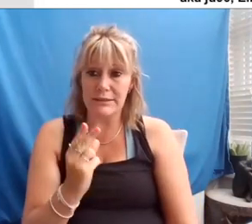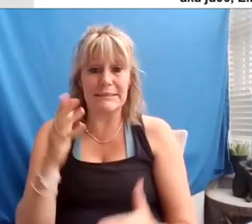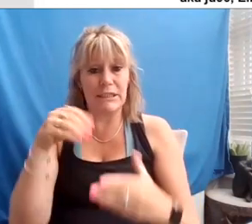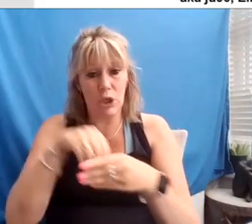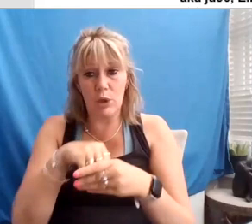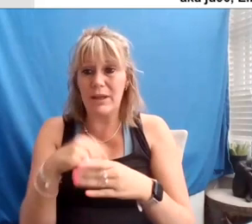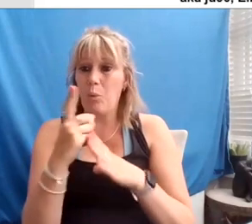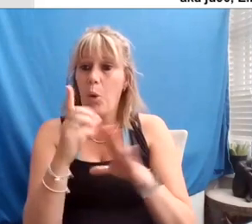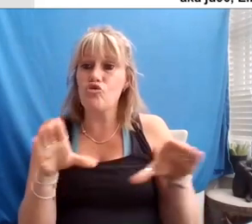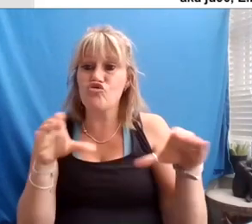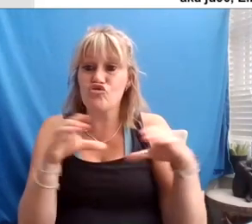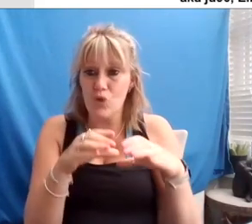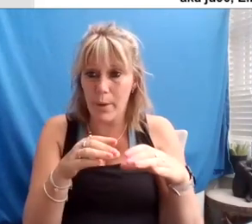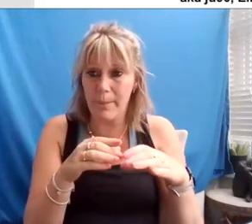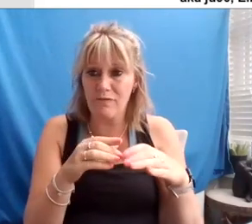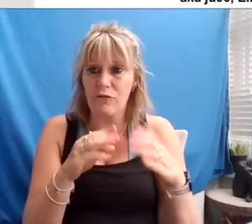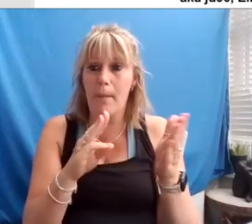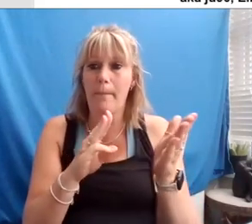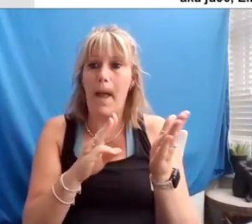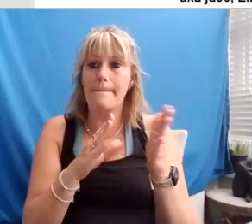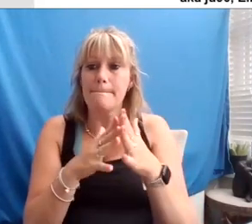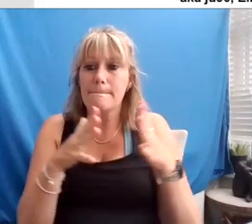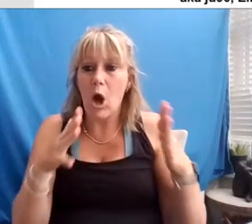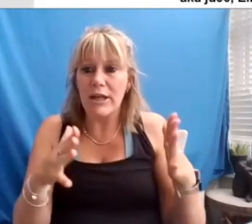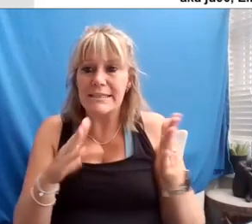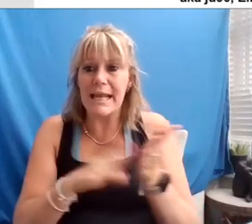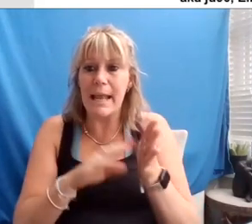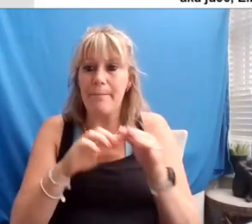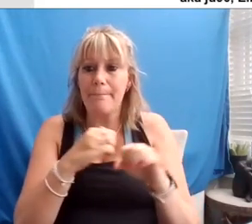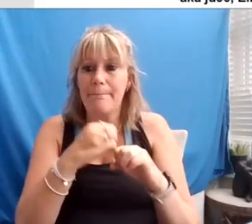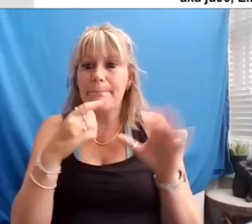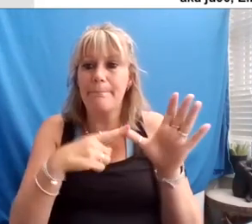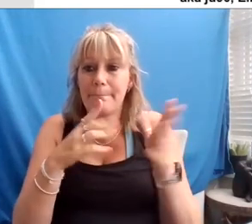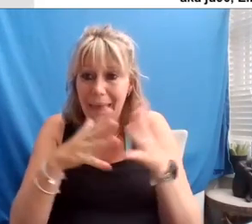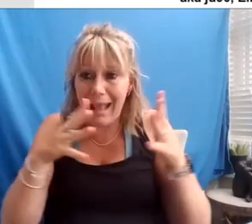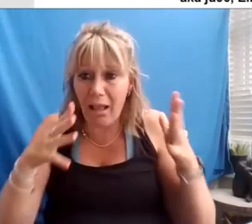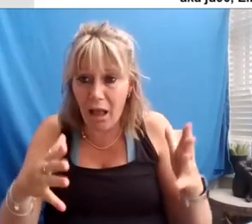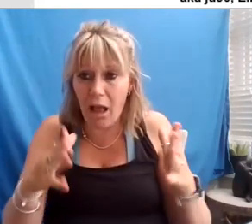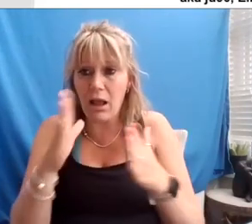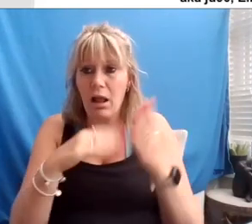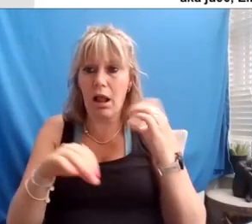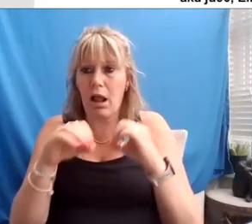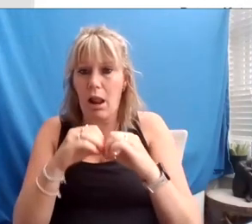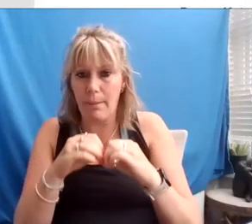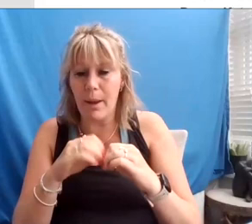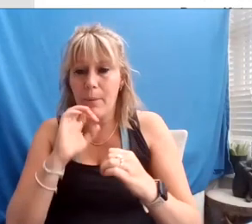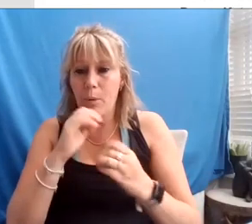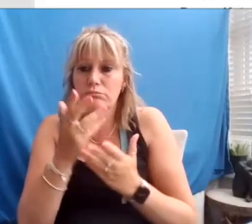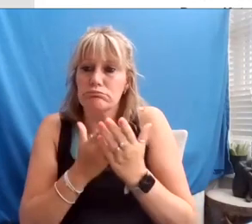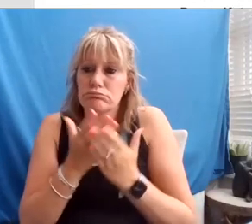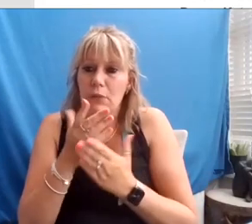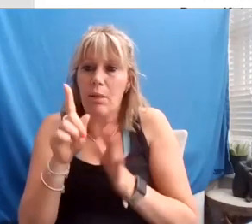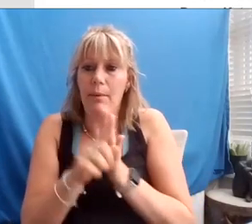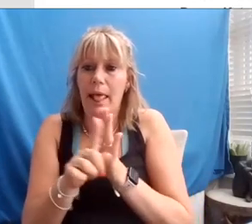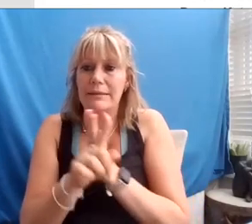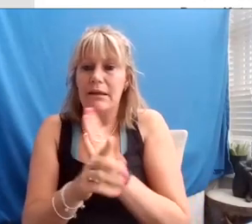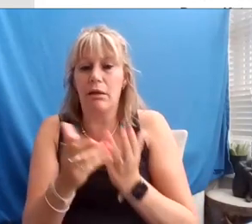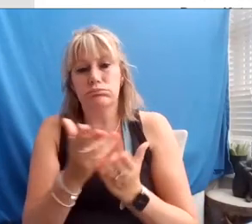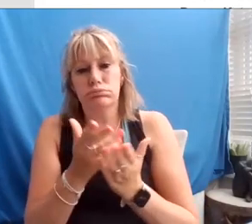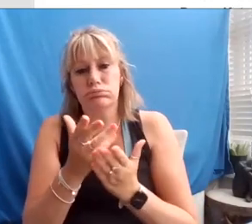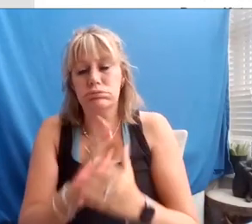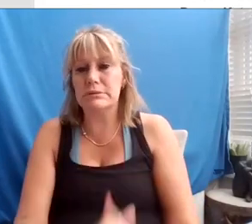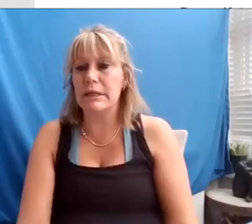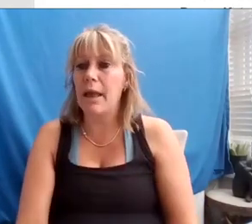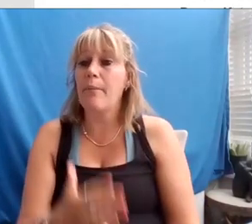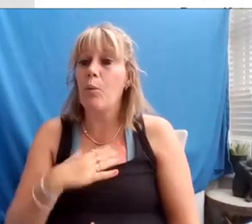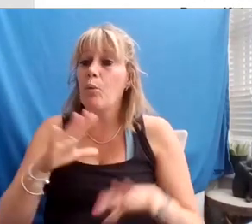piece from Mighty Mega Club, and we'll come on and talk about that a bit later. But I just want to flag up right from the